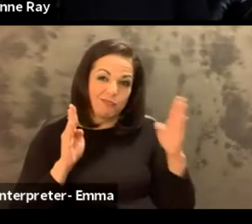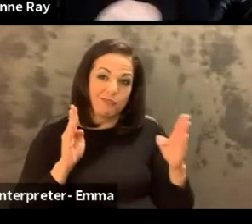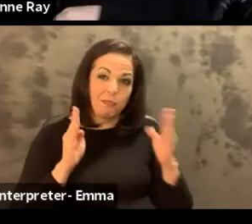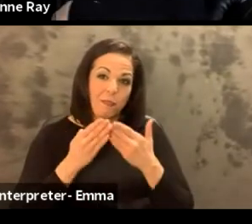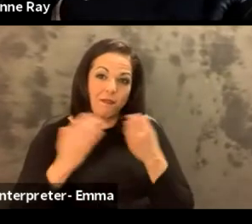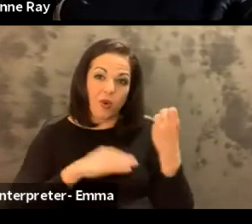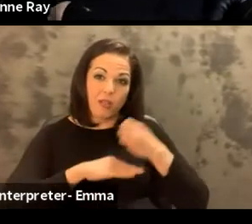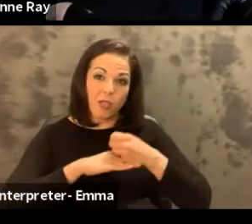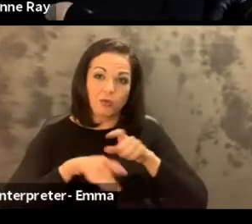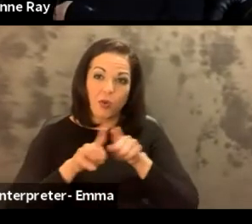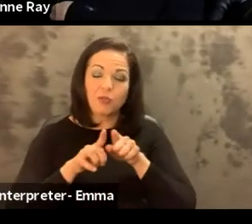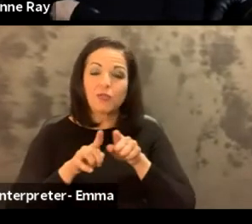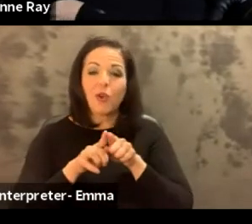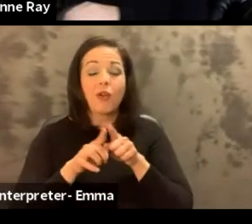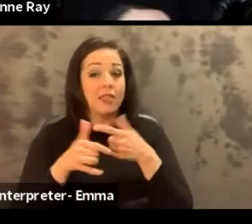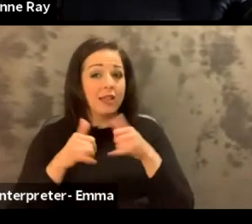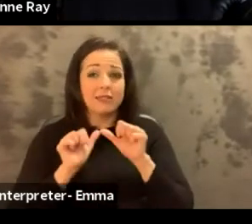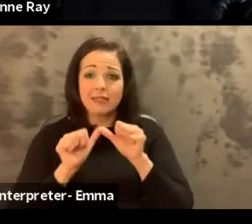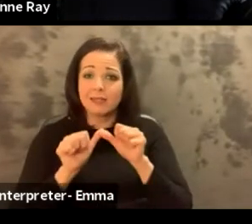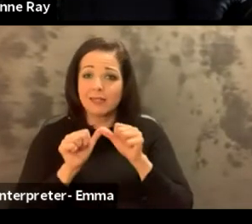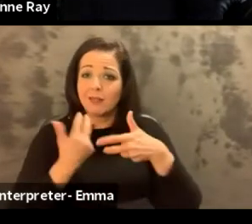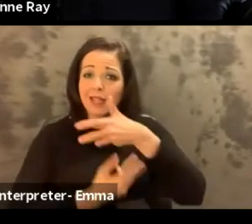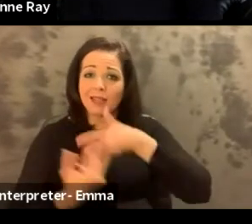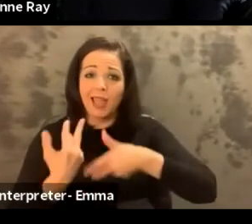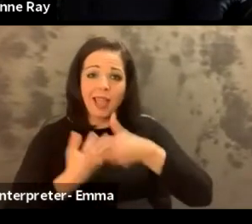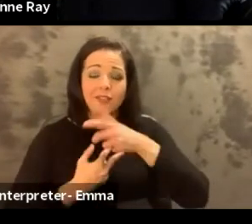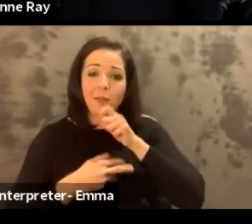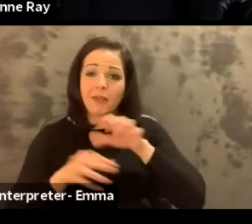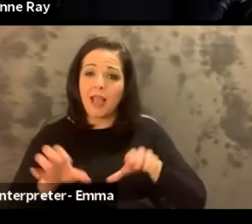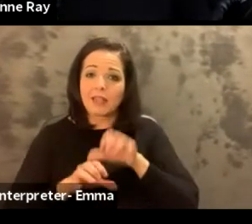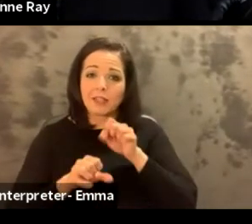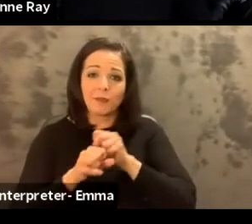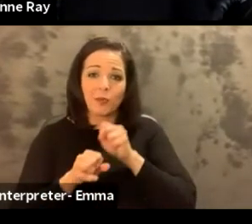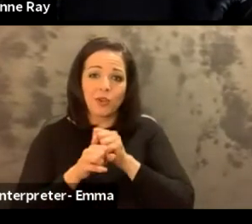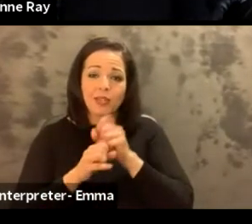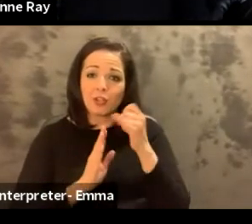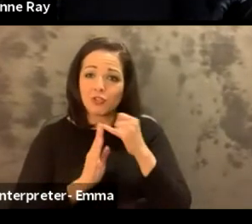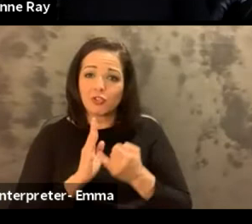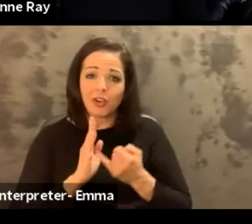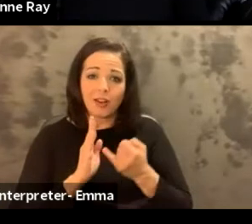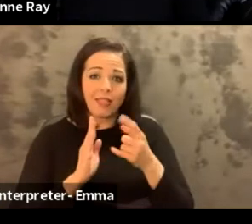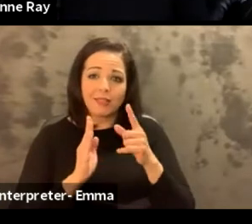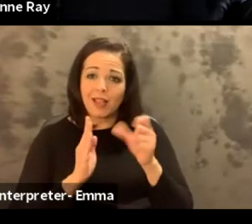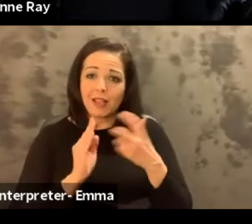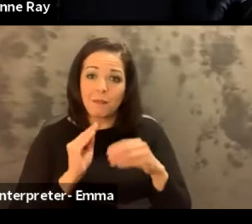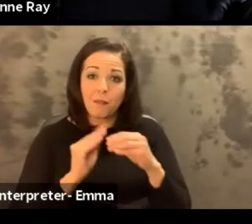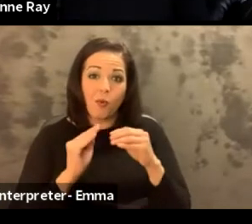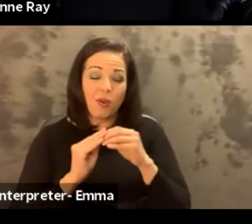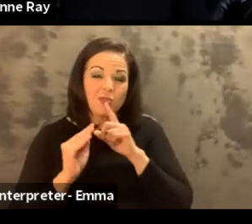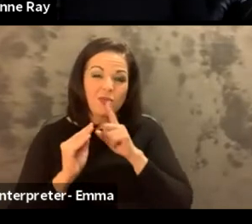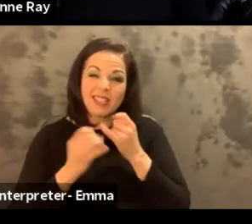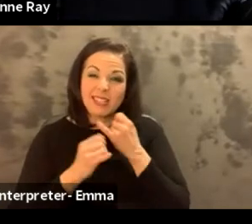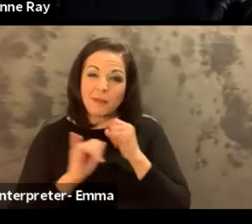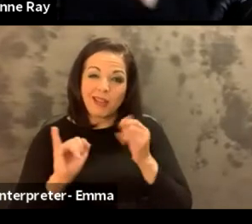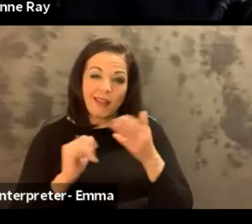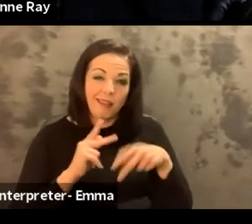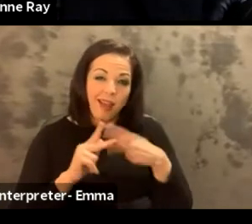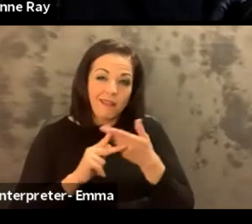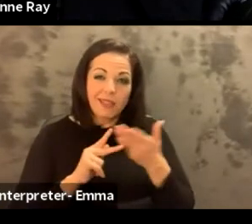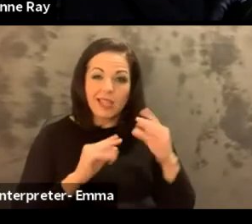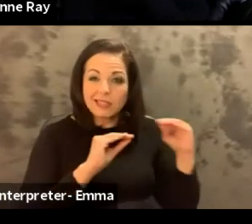2018. And I, remain engaged in this space, so I'm not actively working as a journalist. I'm doing a bunch of independent kind of stuff,